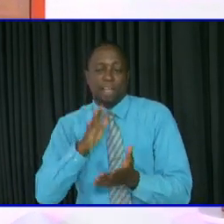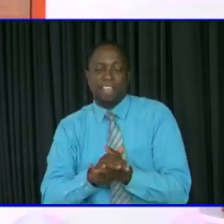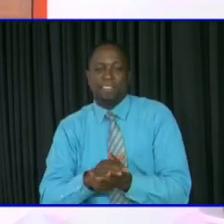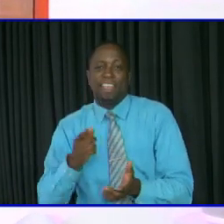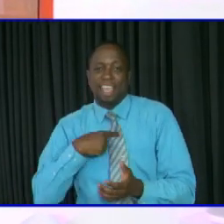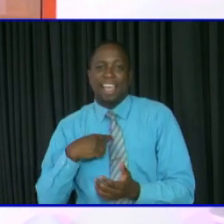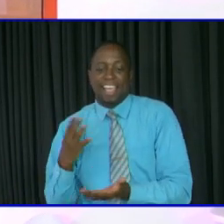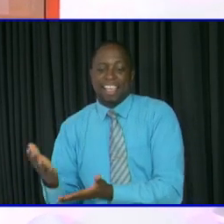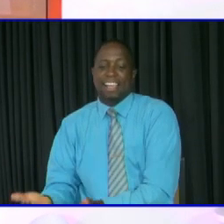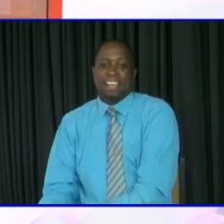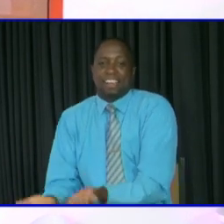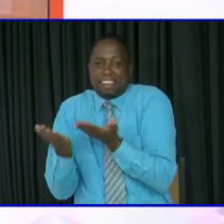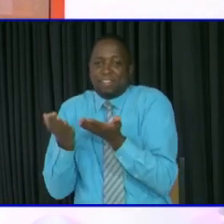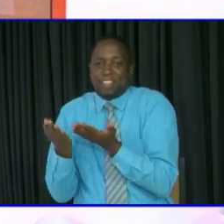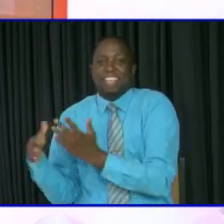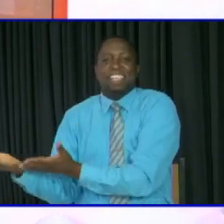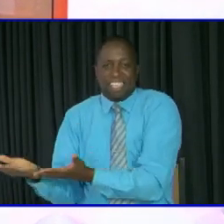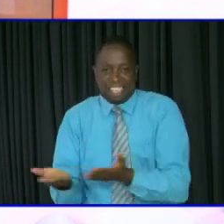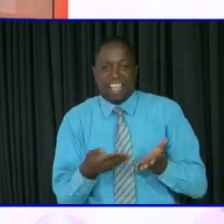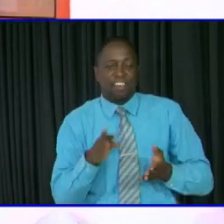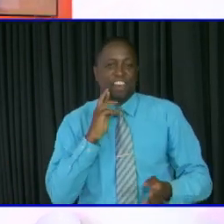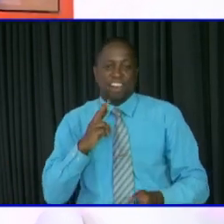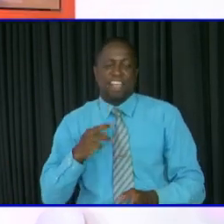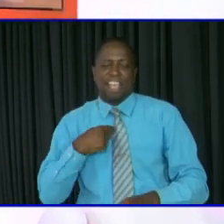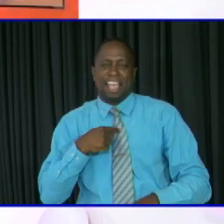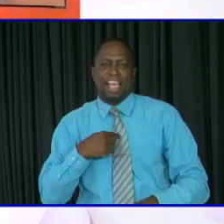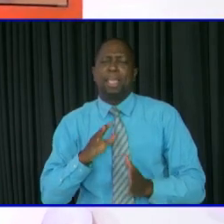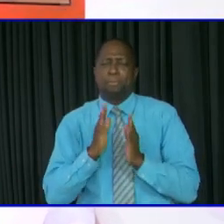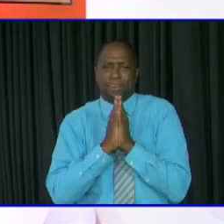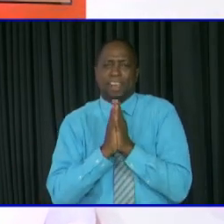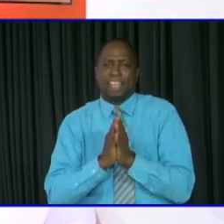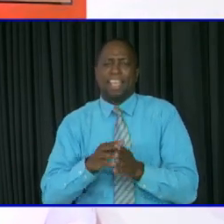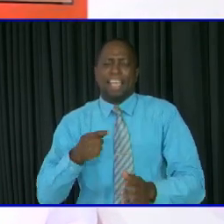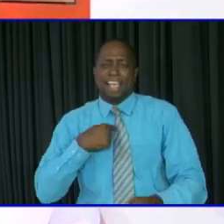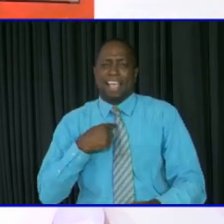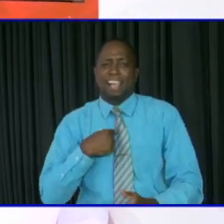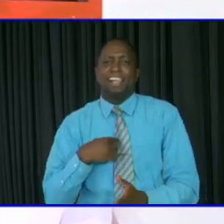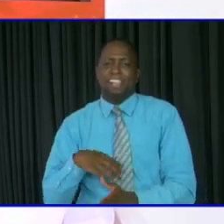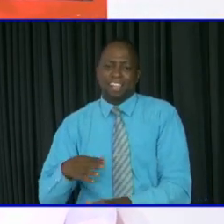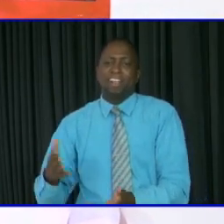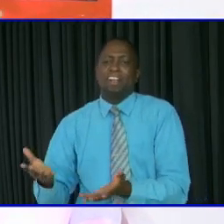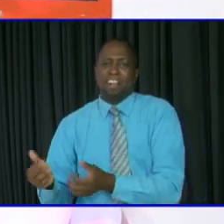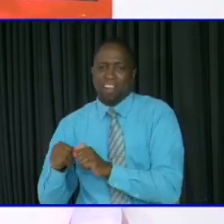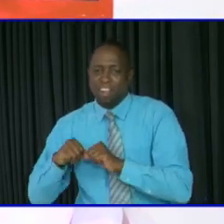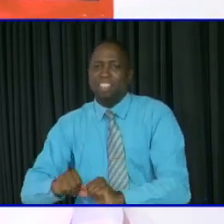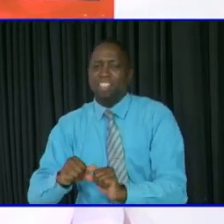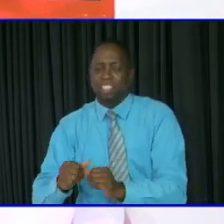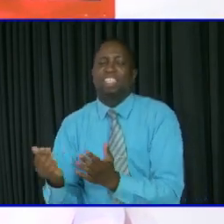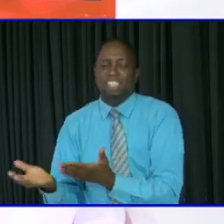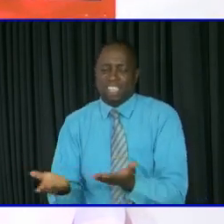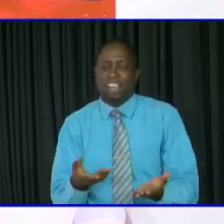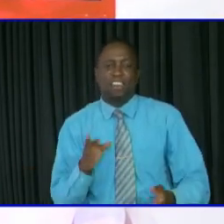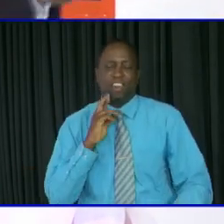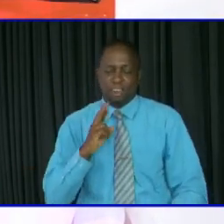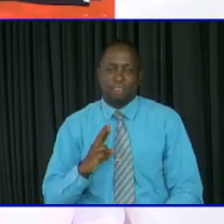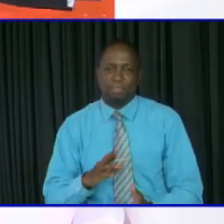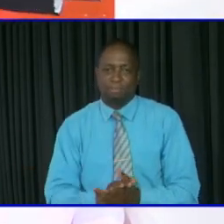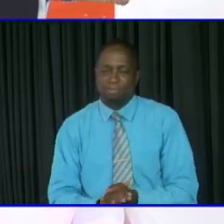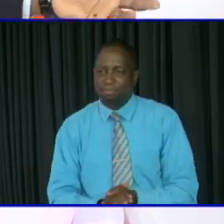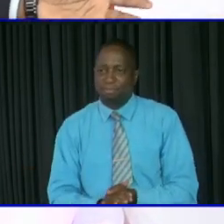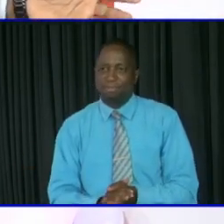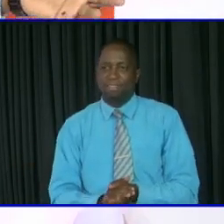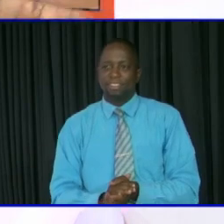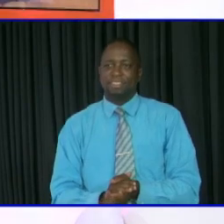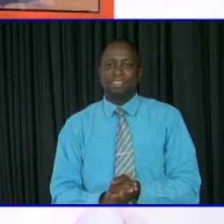get weak and frail. And yes, God forbid, my wife, I hope not, may get some